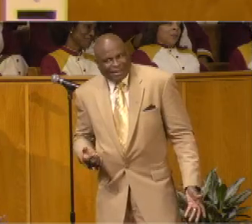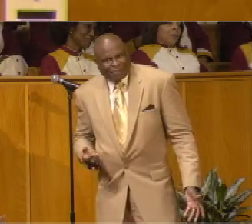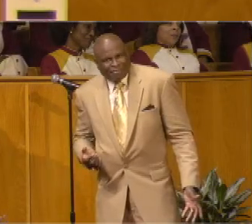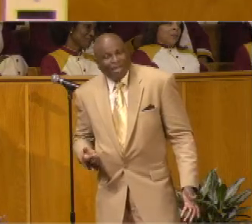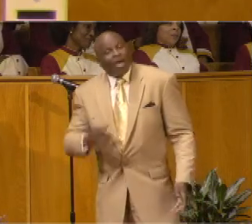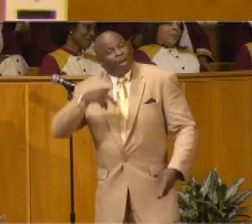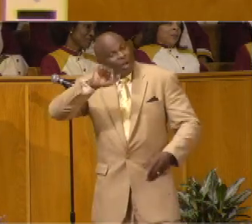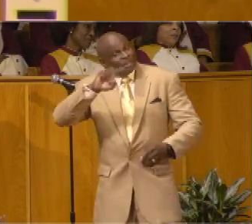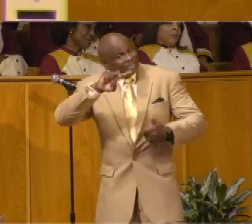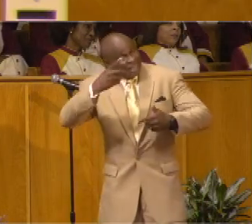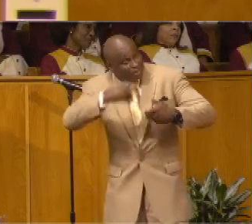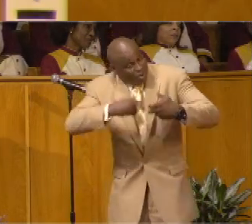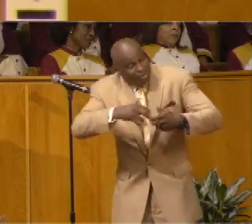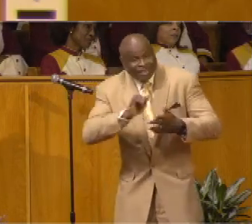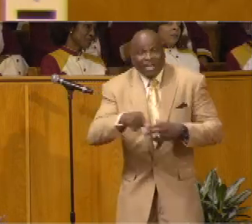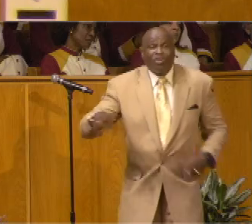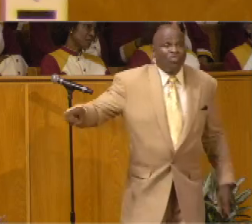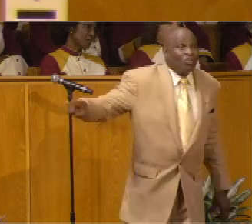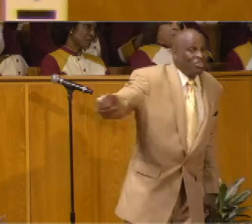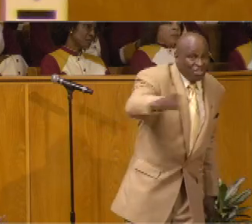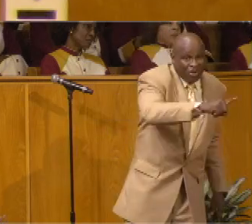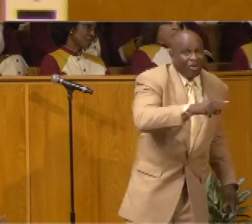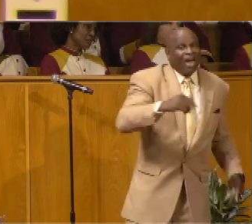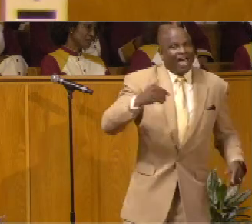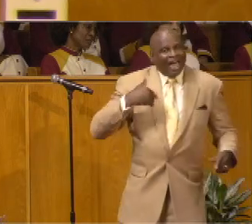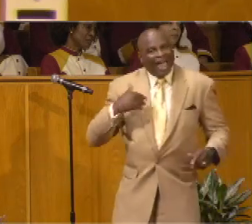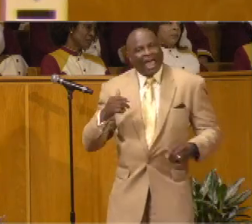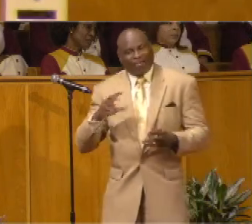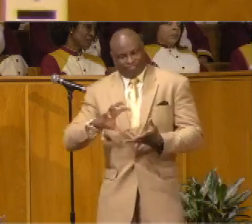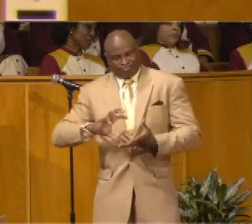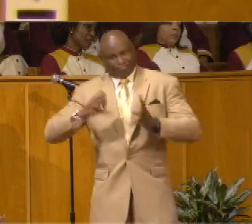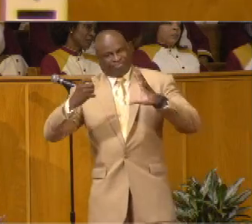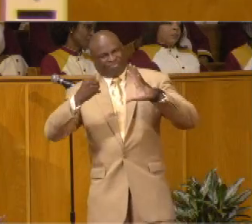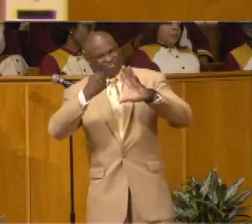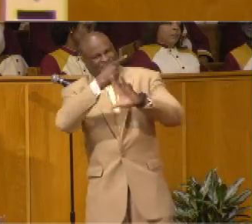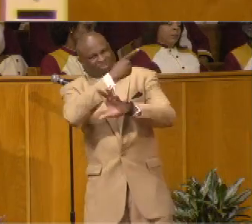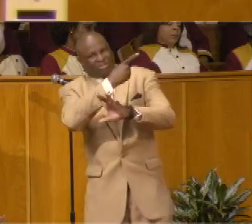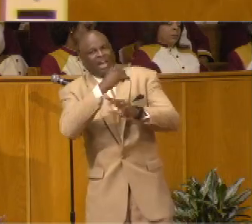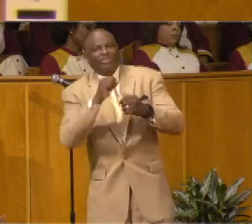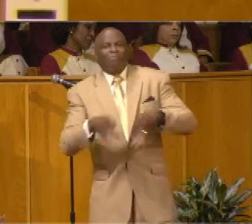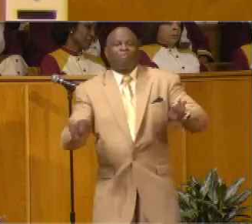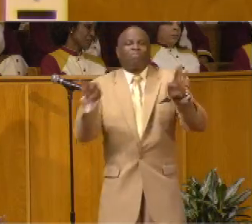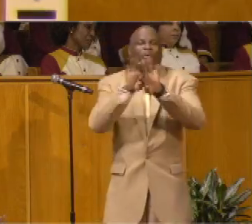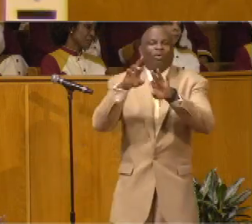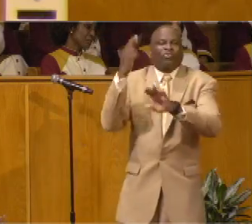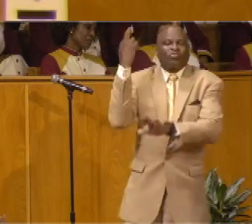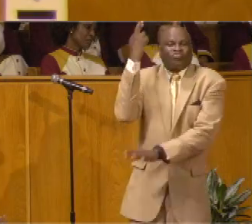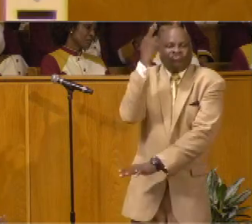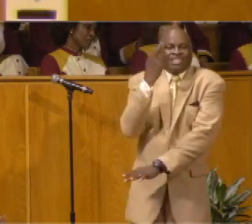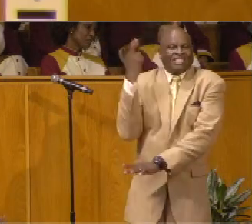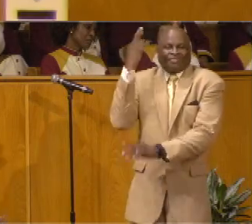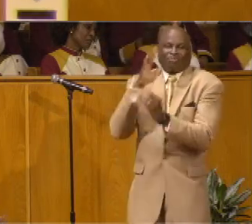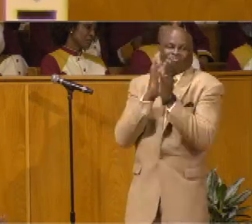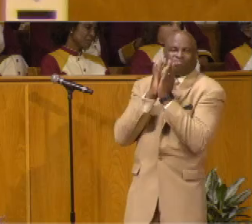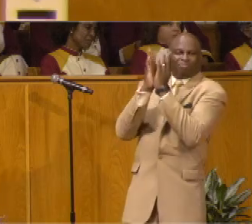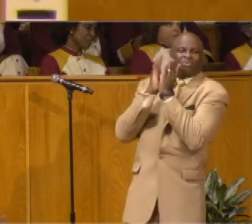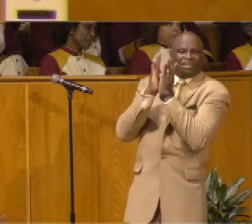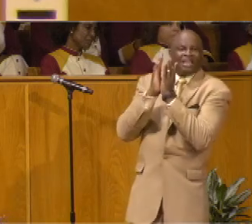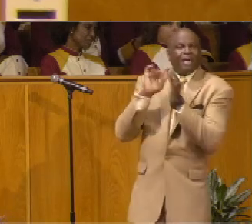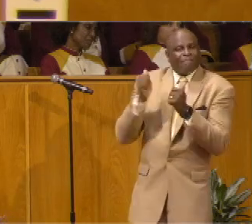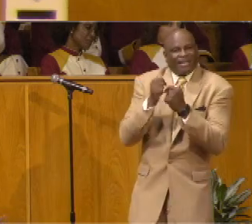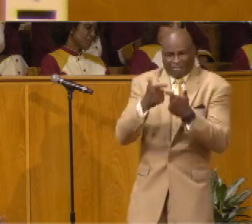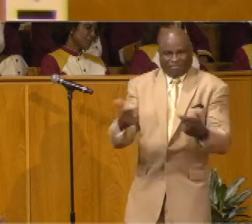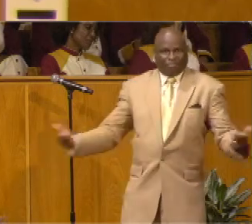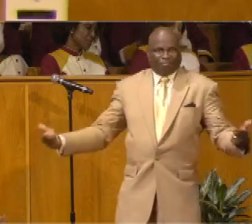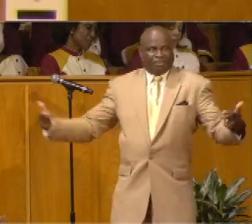He says the second problem is that you all have perverted the priority of tongues. You've made it such a big